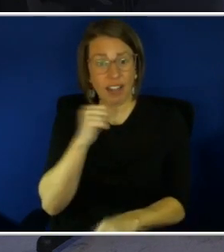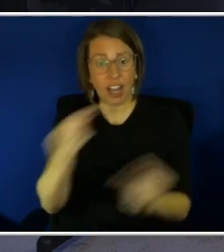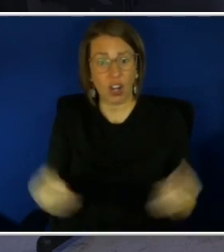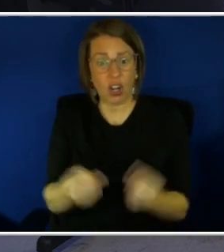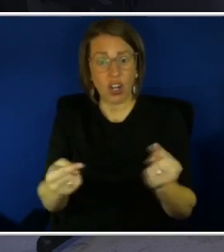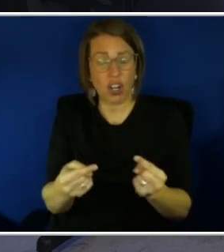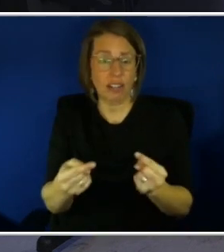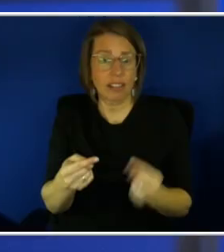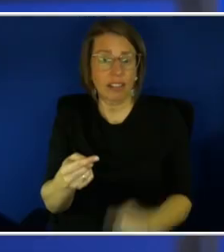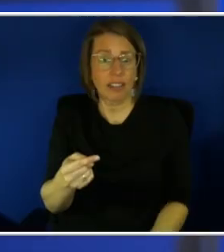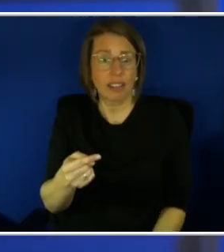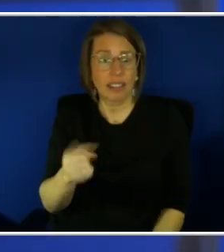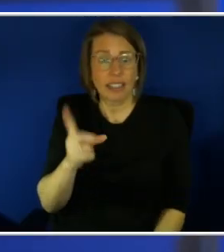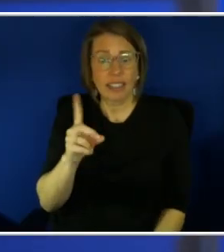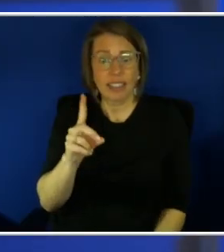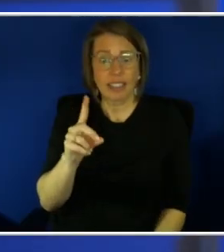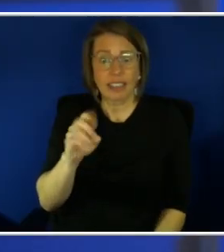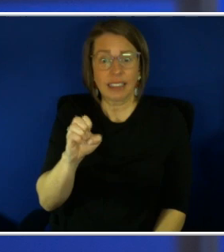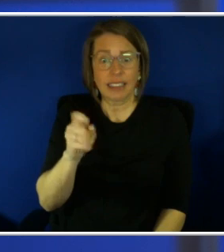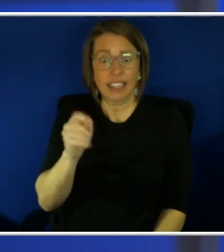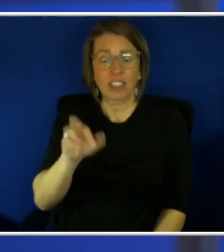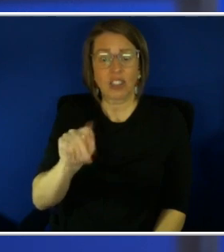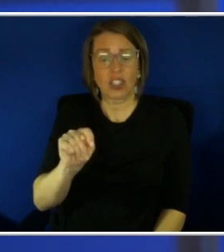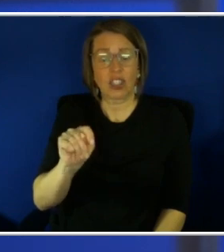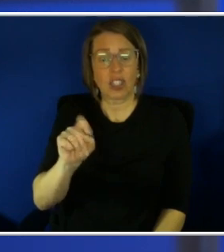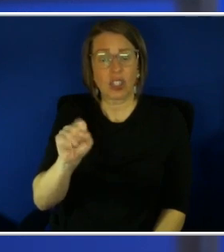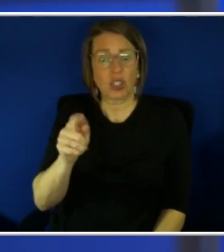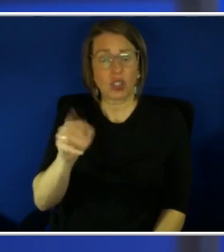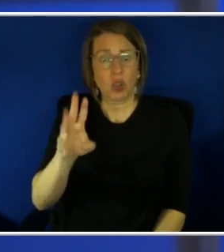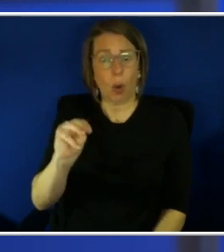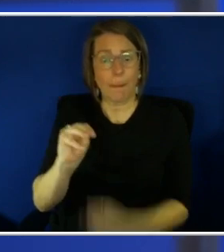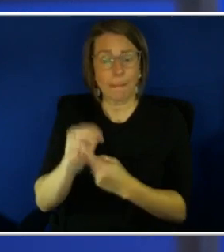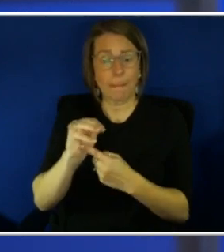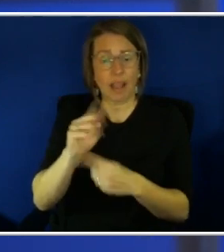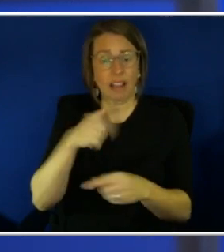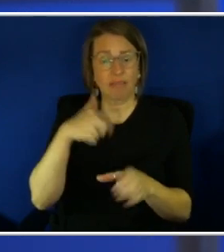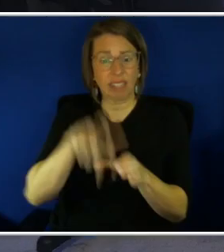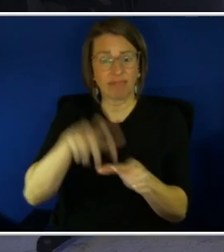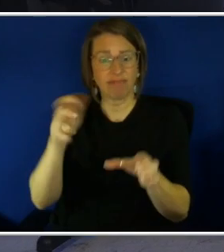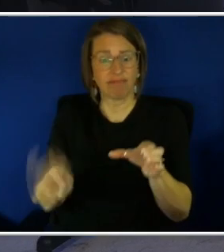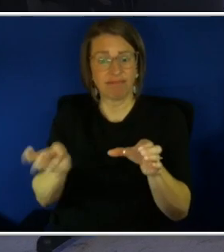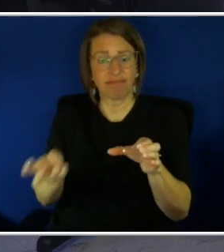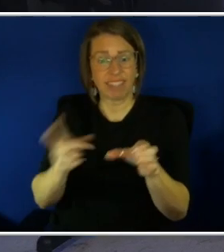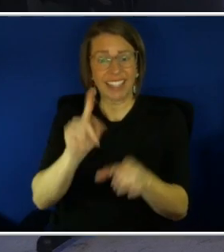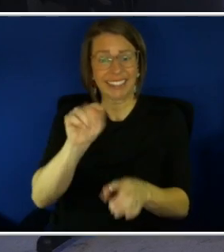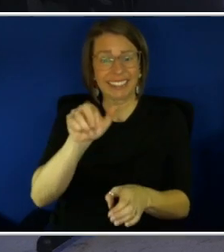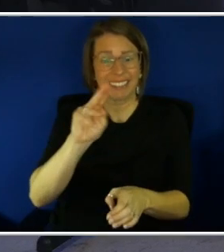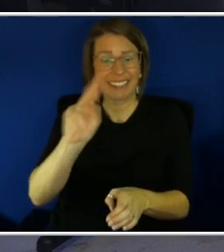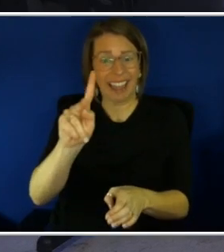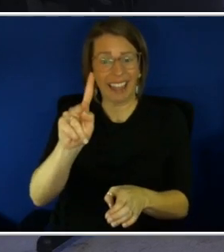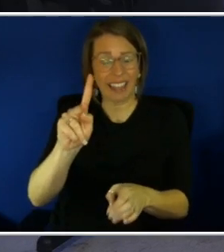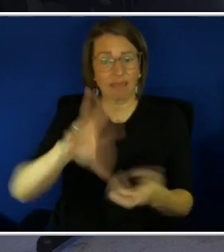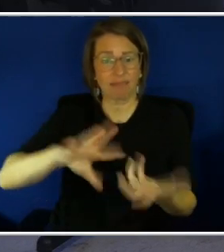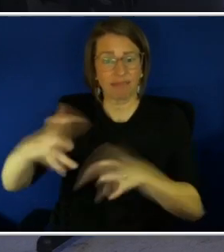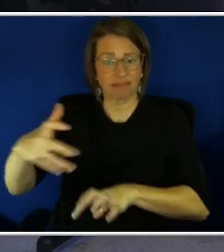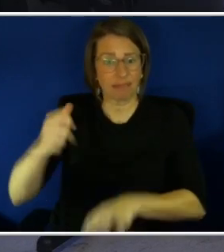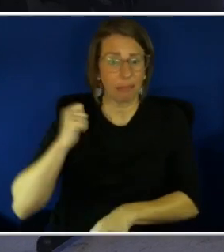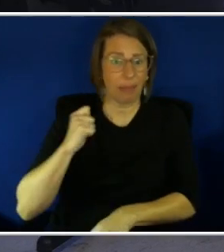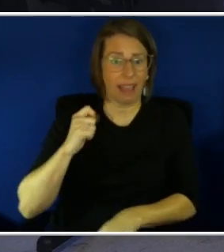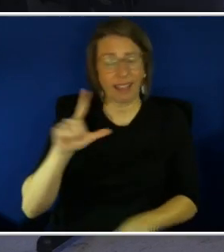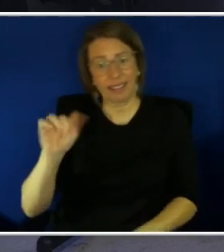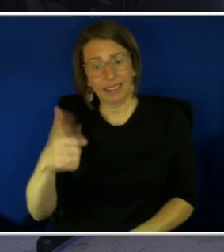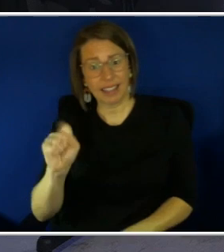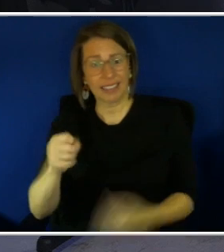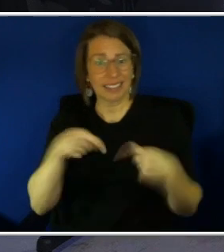in Desert Storm? I got knocked off a tank. And it messed up my back and my legs. Okay. And was that during the battle or something